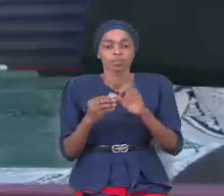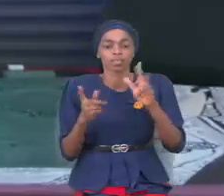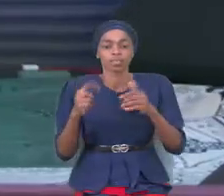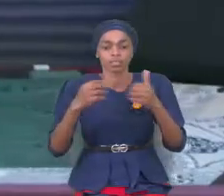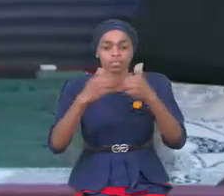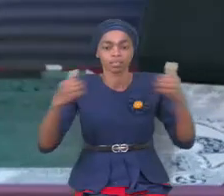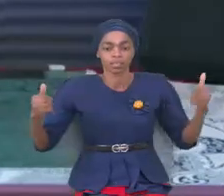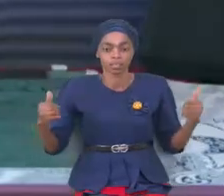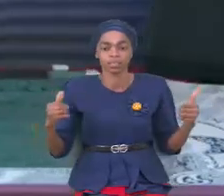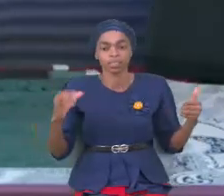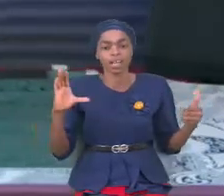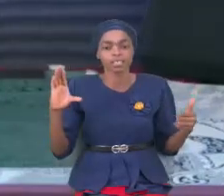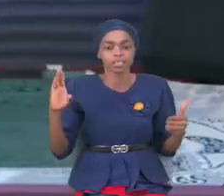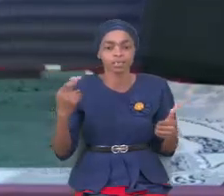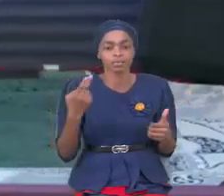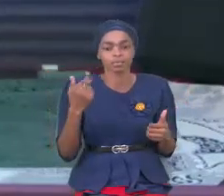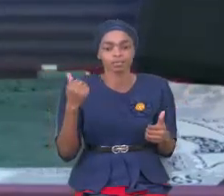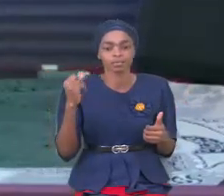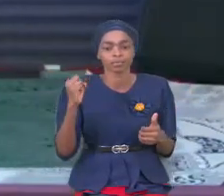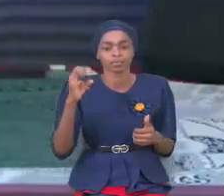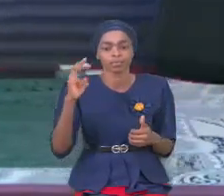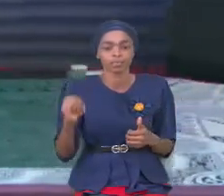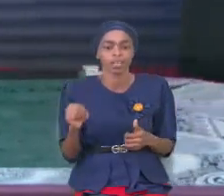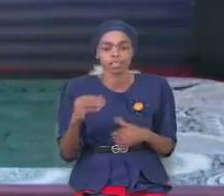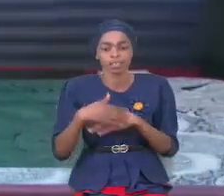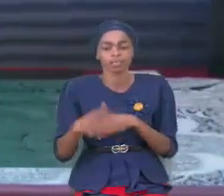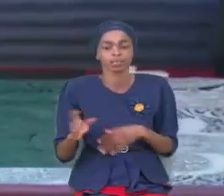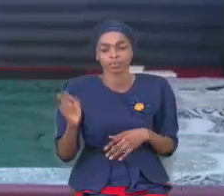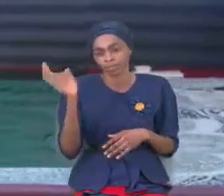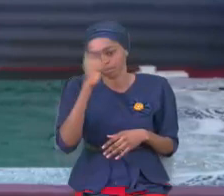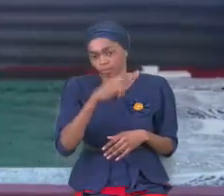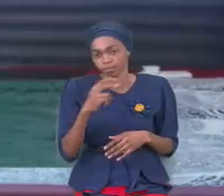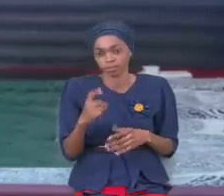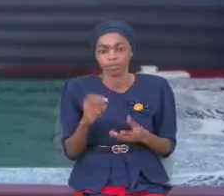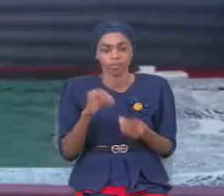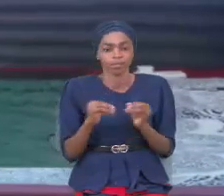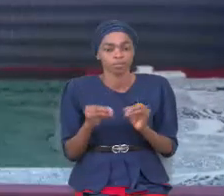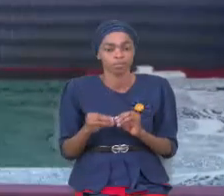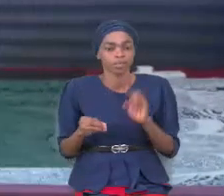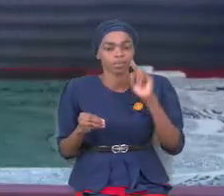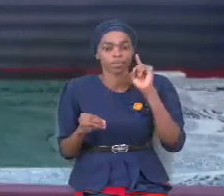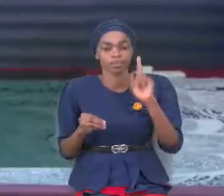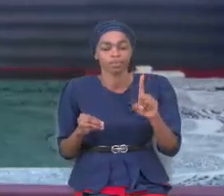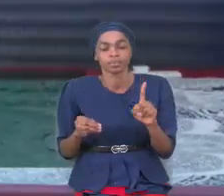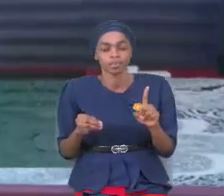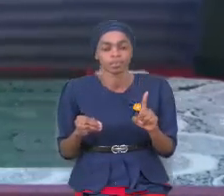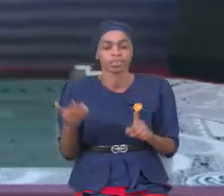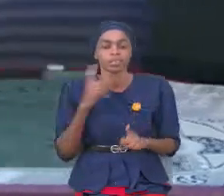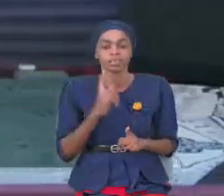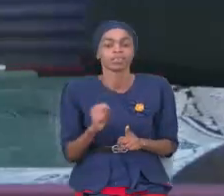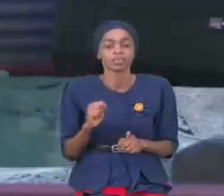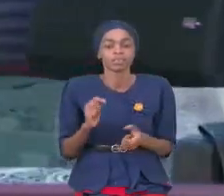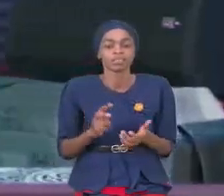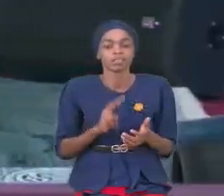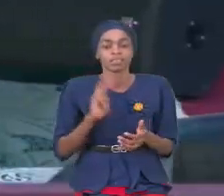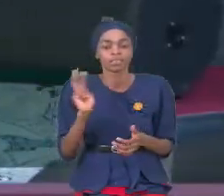looking at number one. Number one is the second chance after the false disobedience. That's what we just